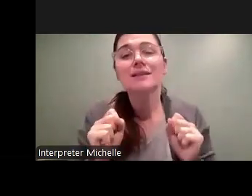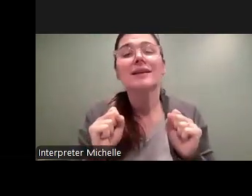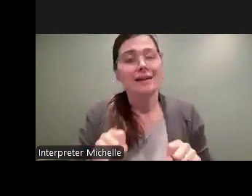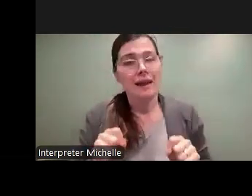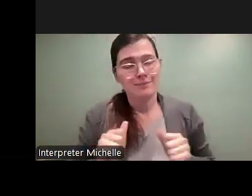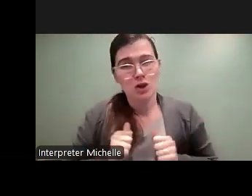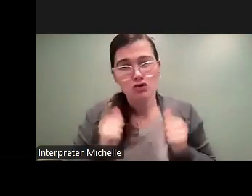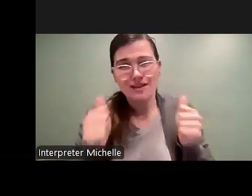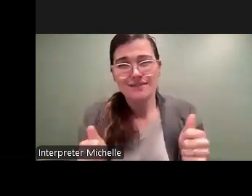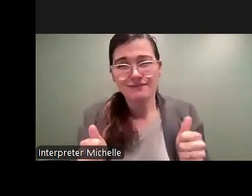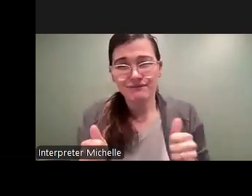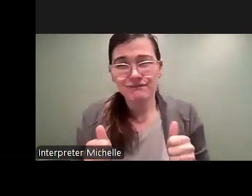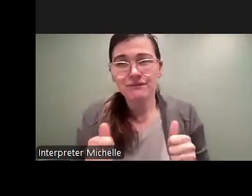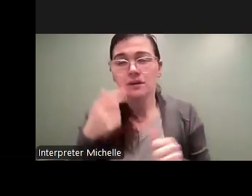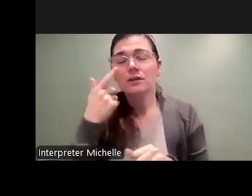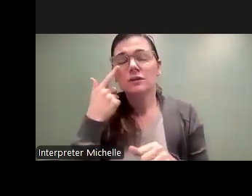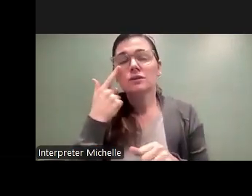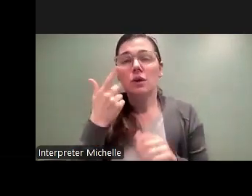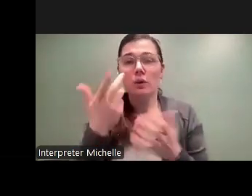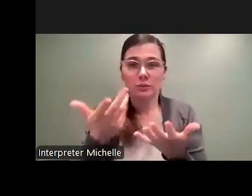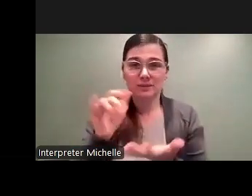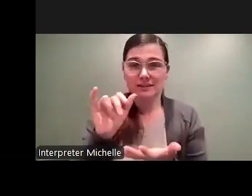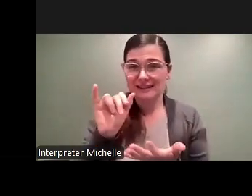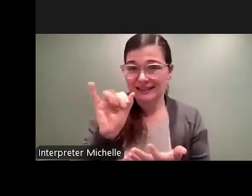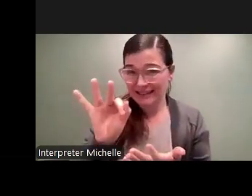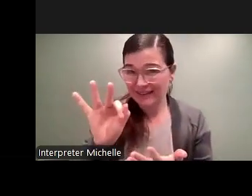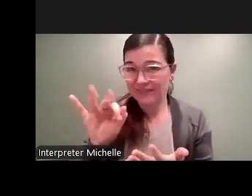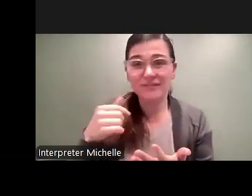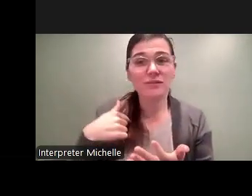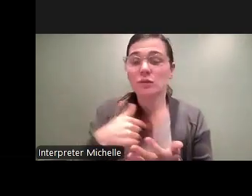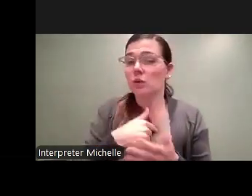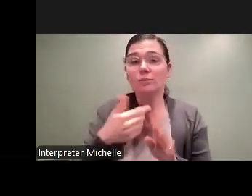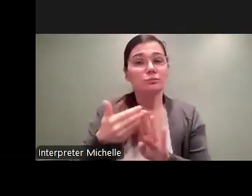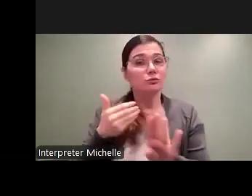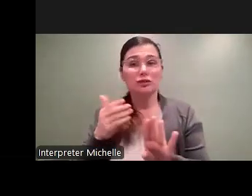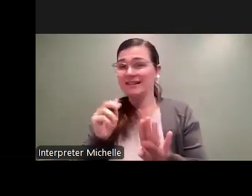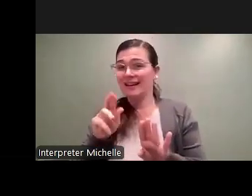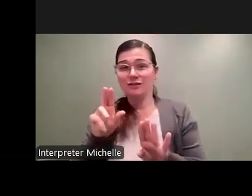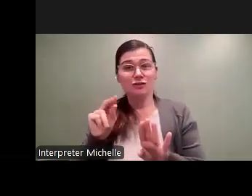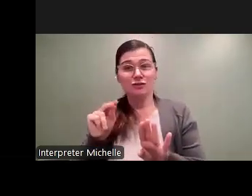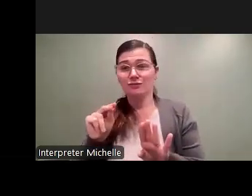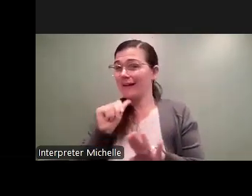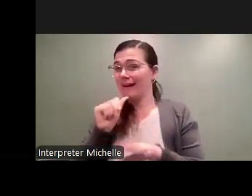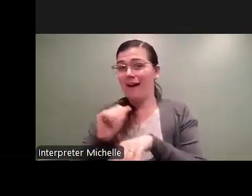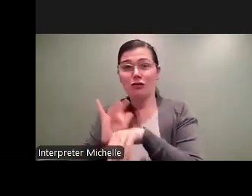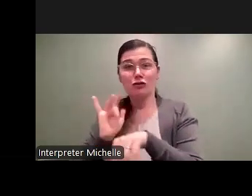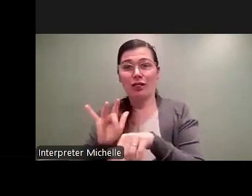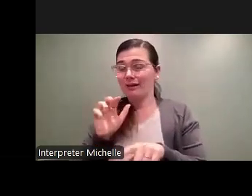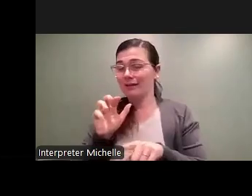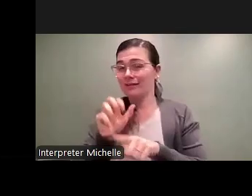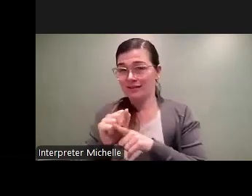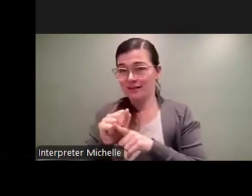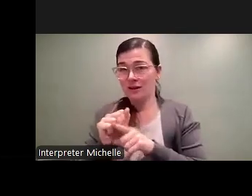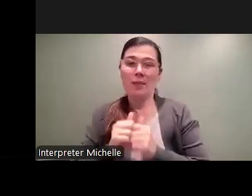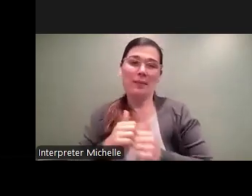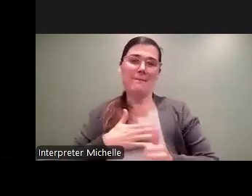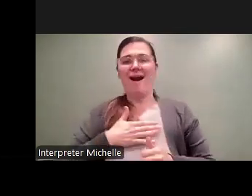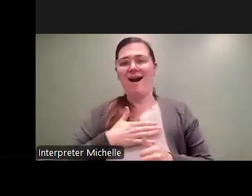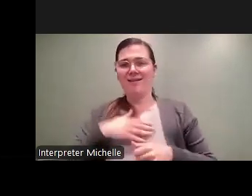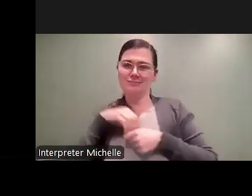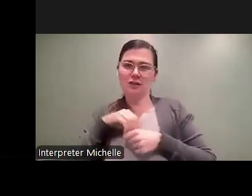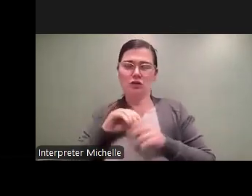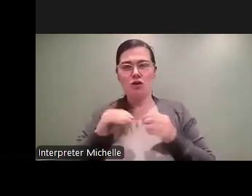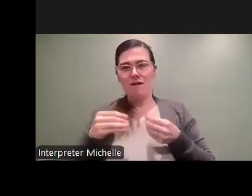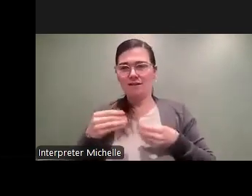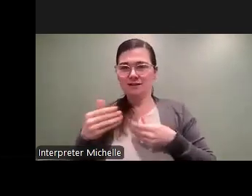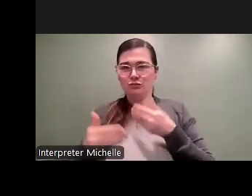so if we get past the point where we're treating early with procedures that I do,